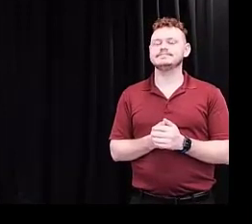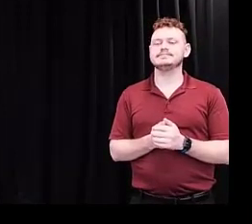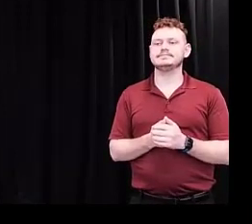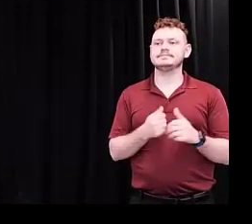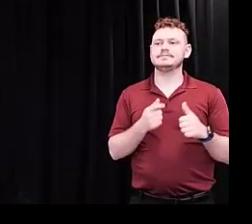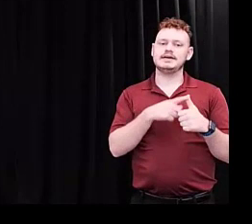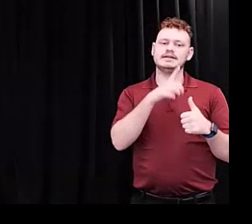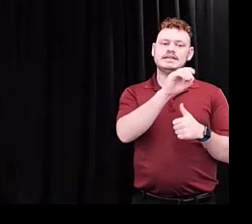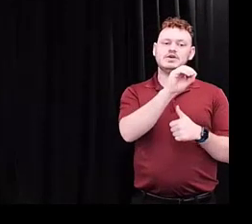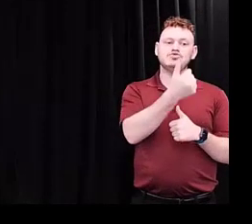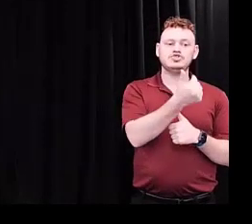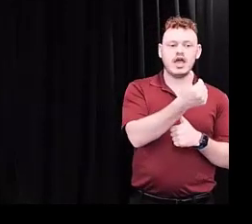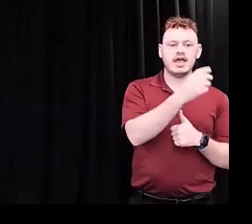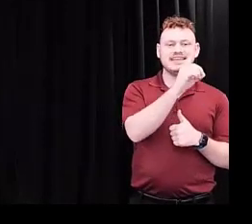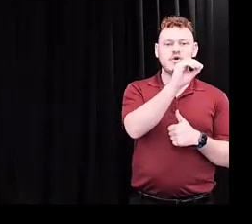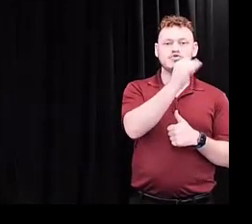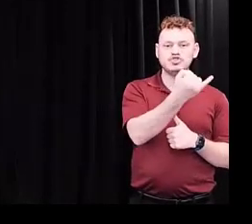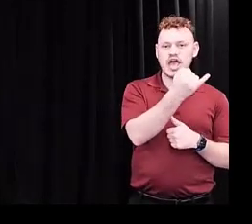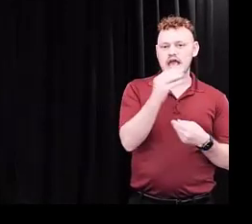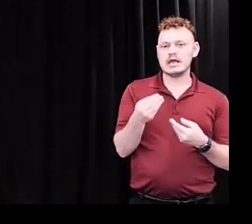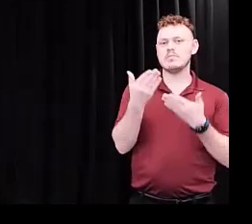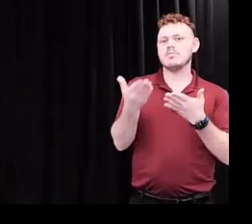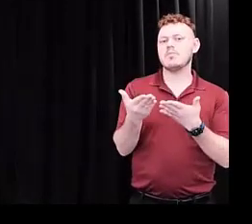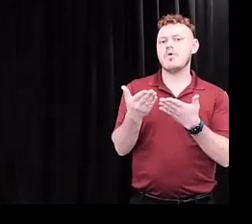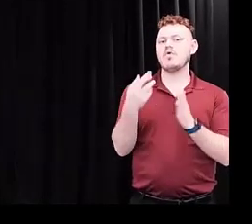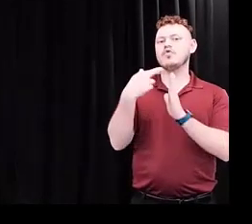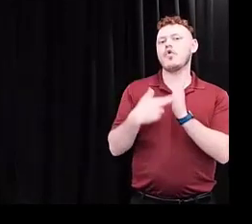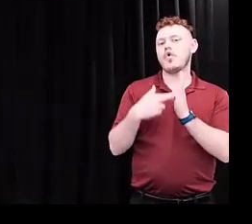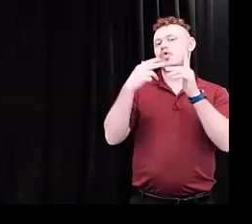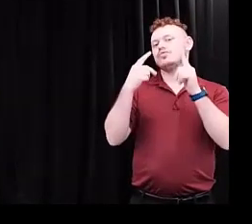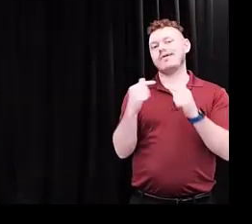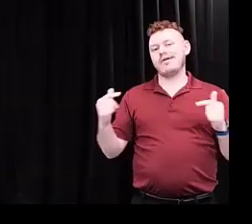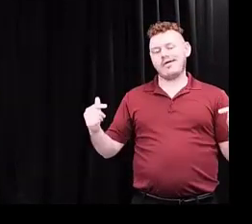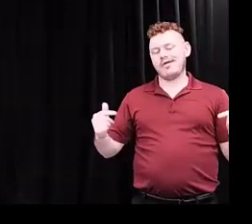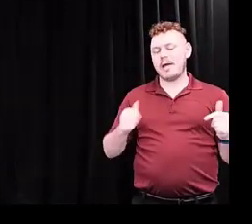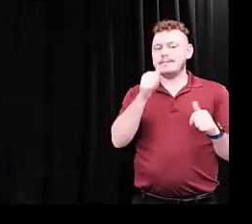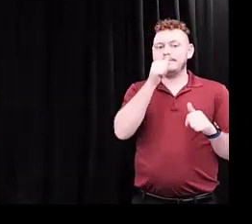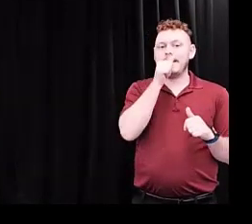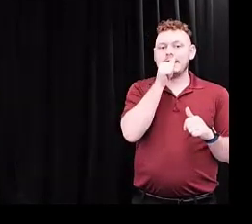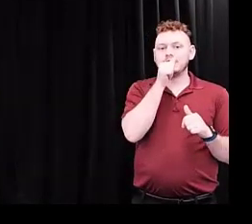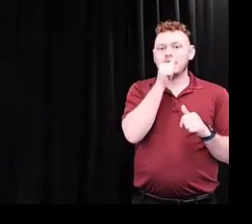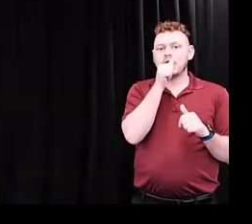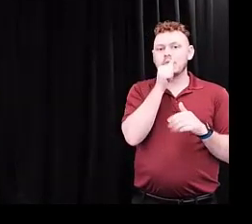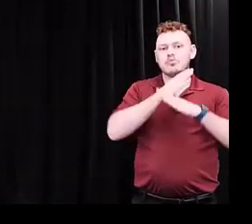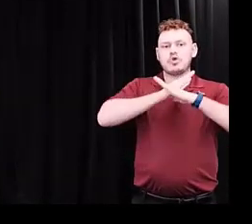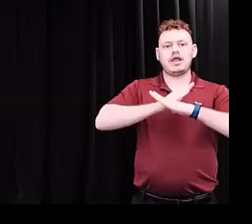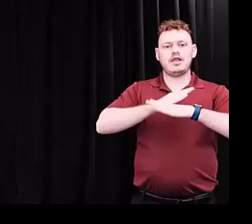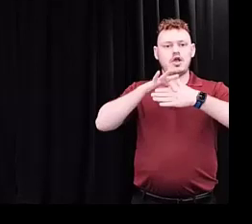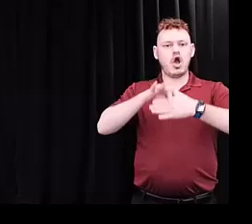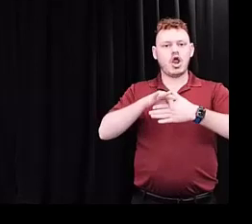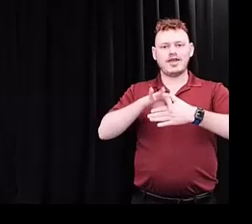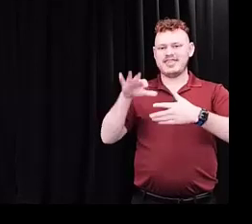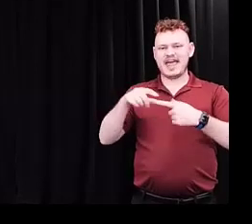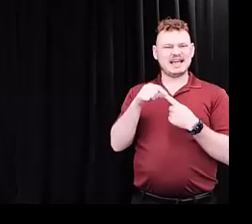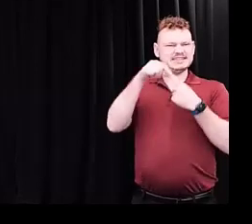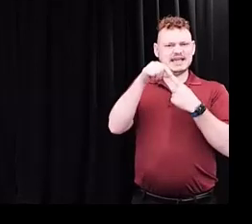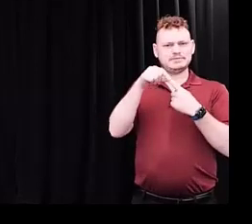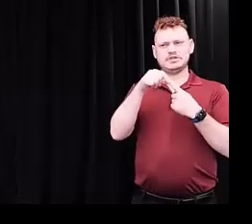the national proposed rules, et cetera, password protected content, that exception. What